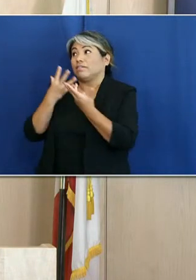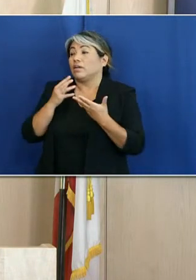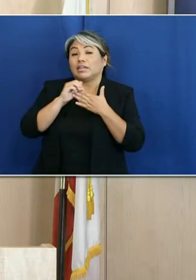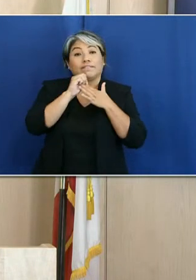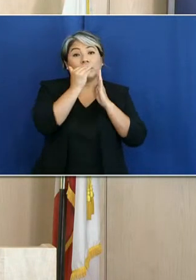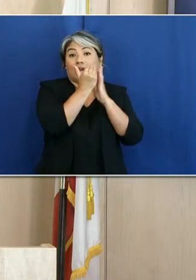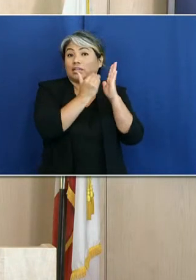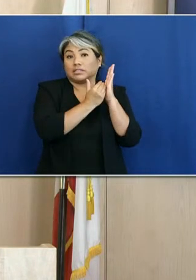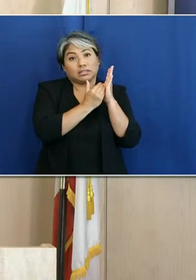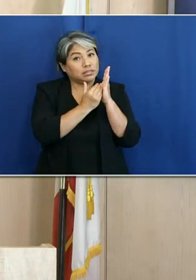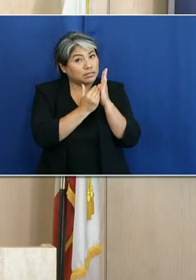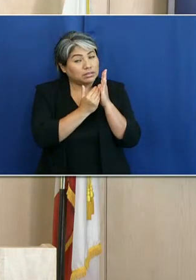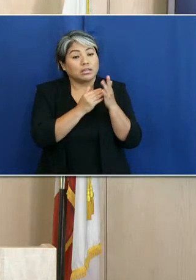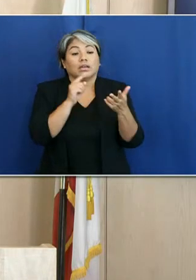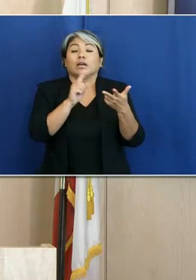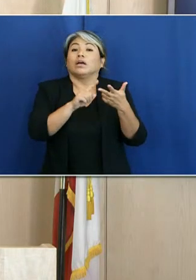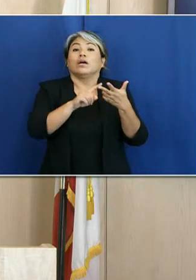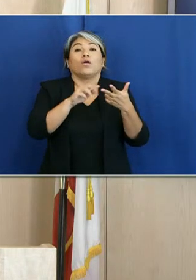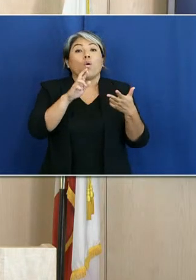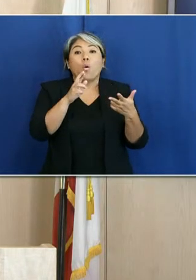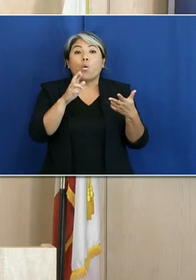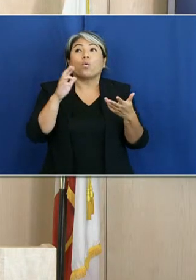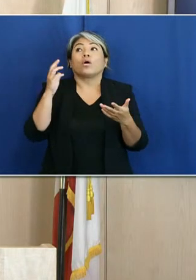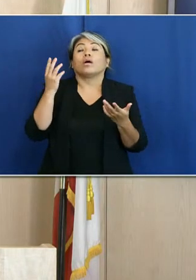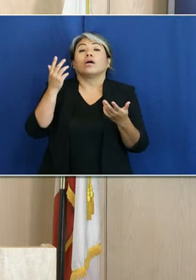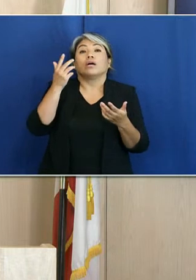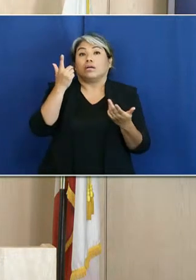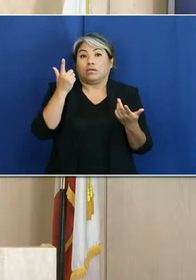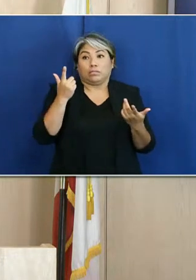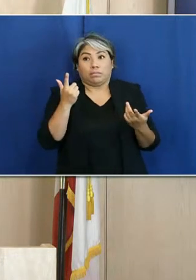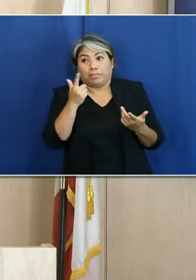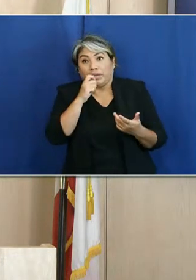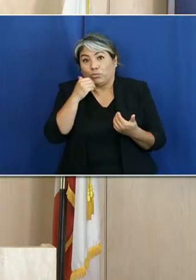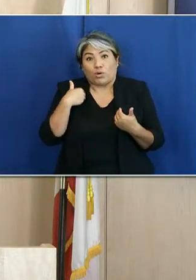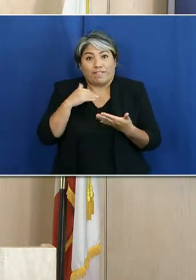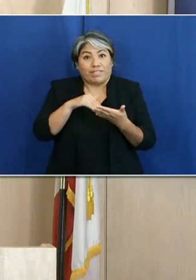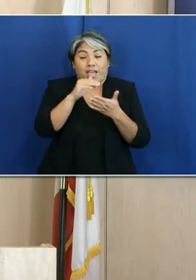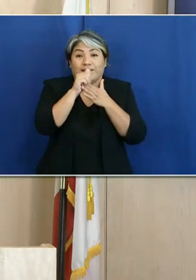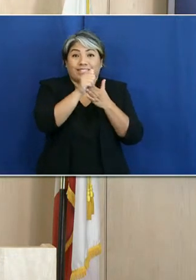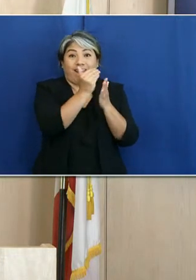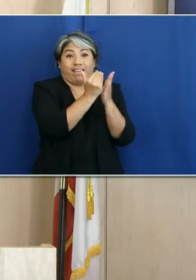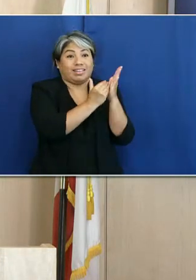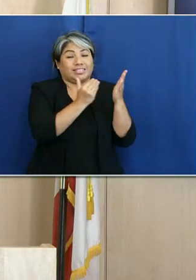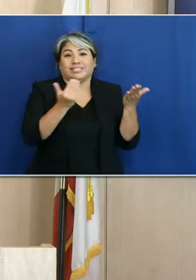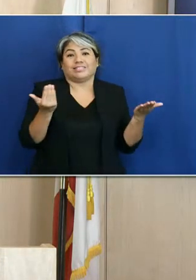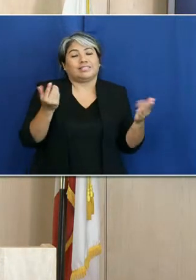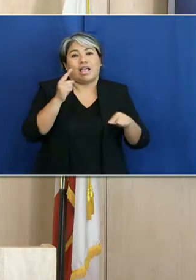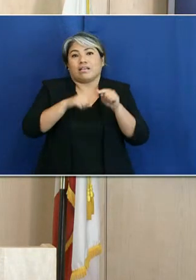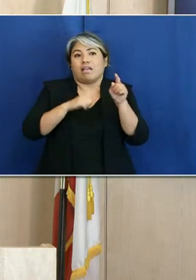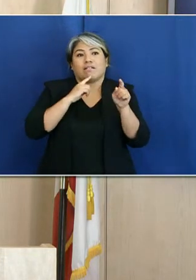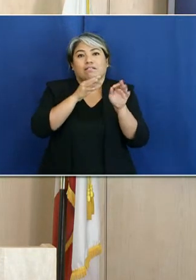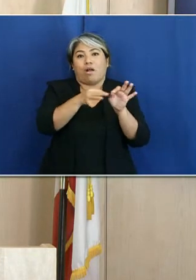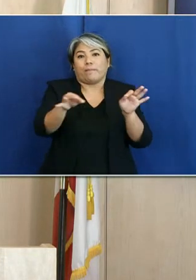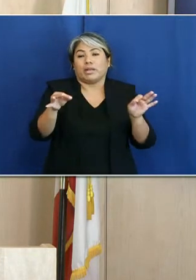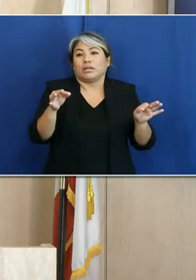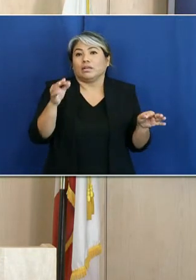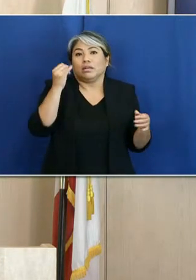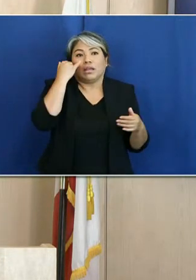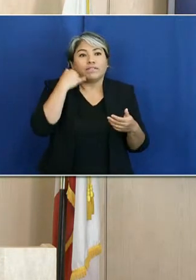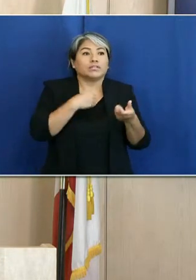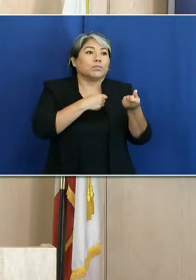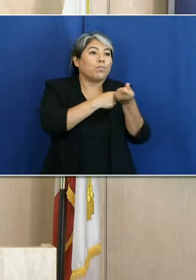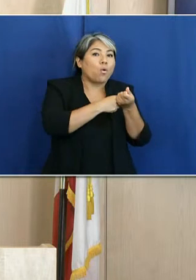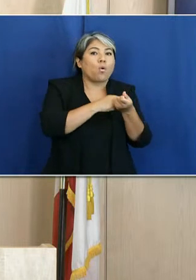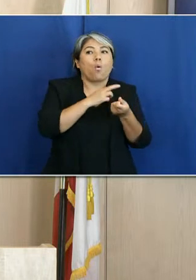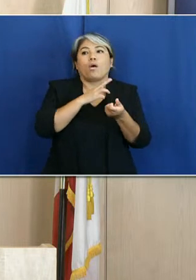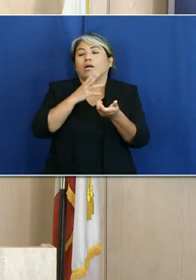guidance, nor have we yet considered the guidance that hasn't been issued, I couldn't really comment on if I would support something that would be a hypothetical